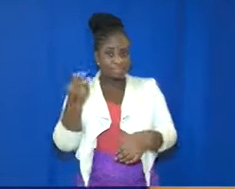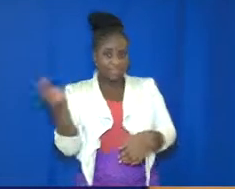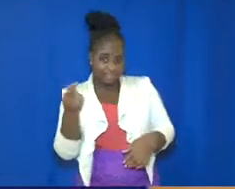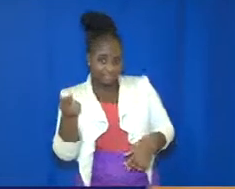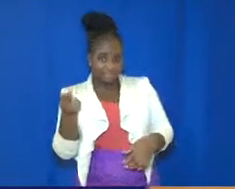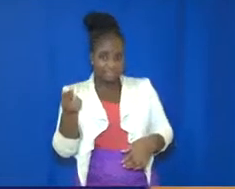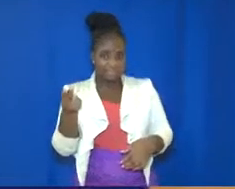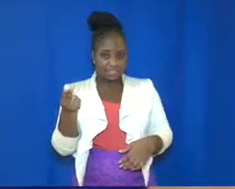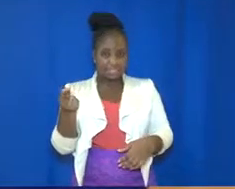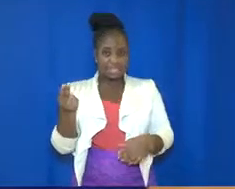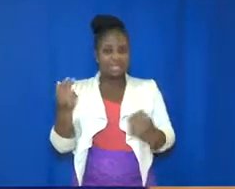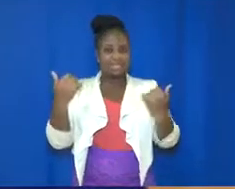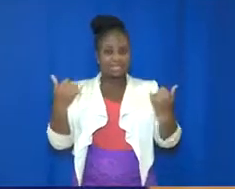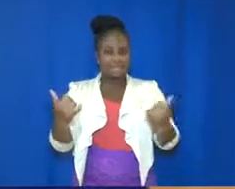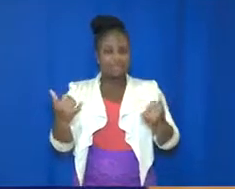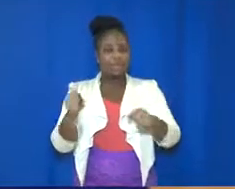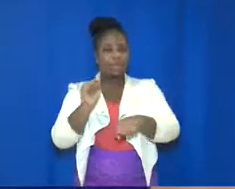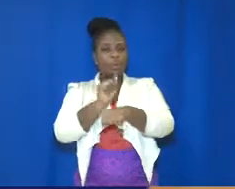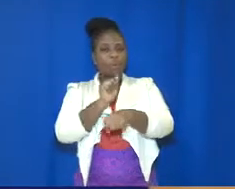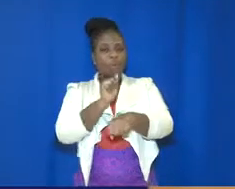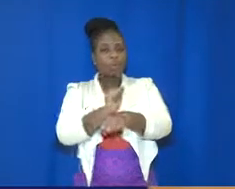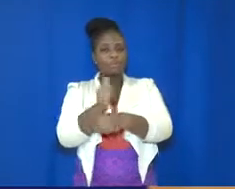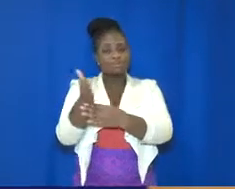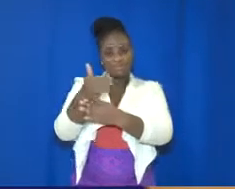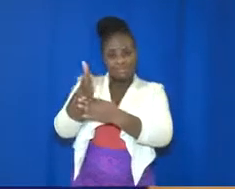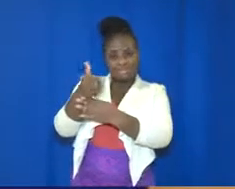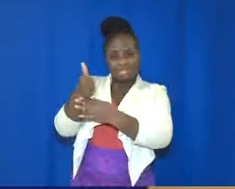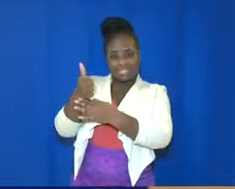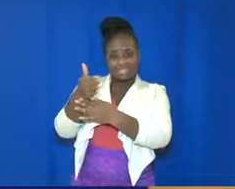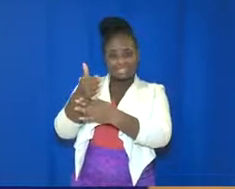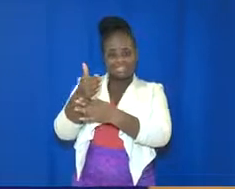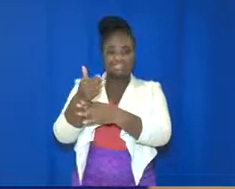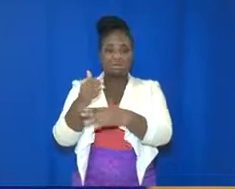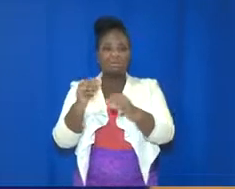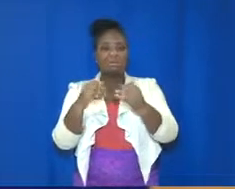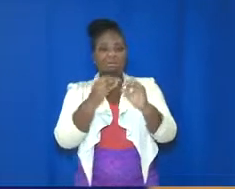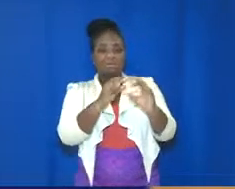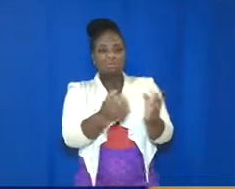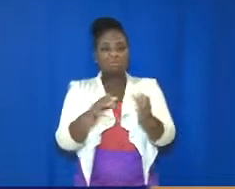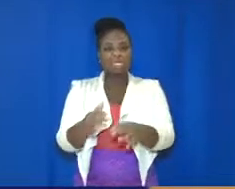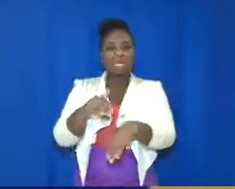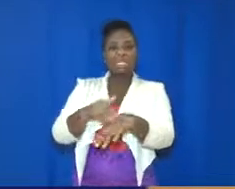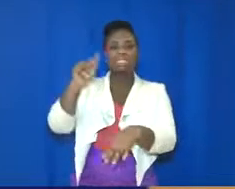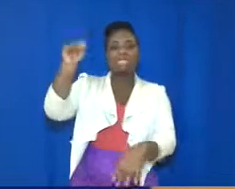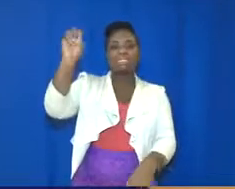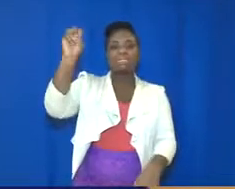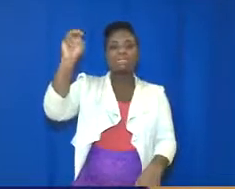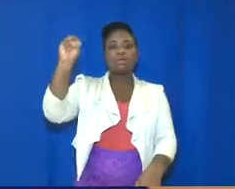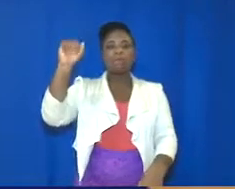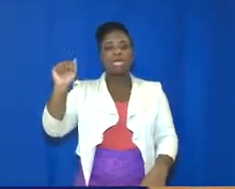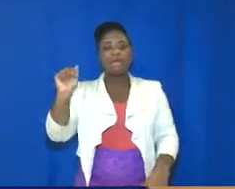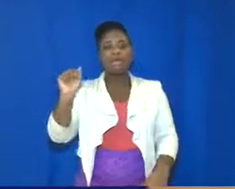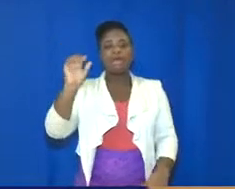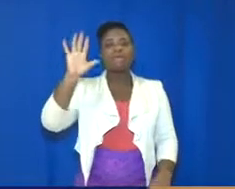Wednesday and Thursday are factory workers from a fish processing factory located in Tema.